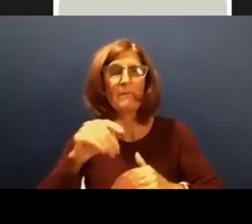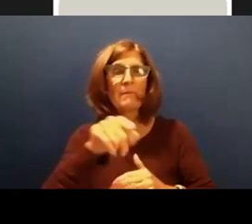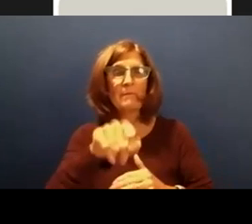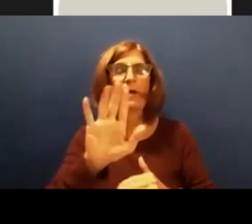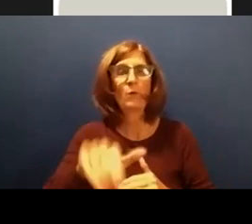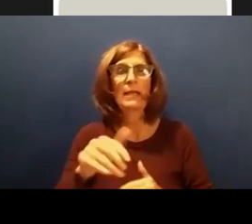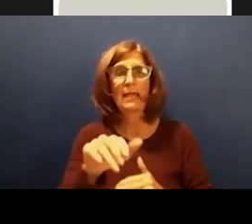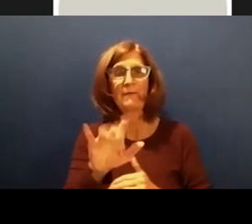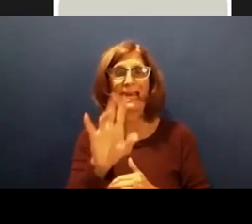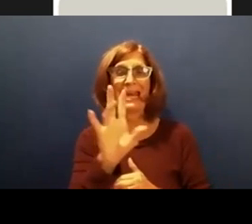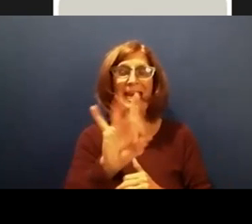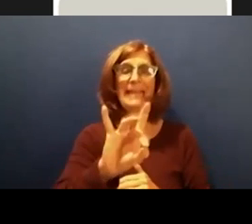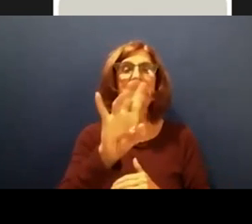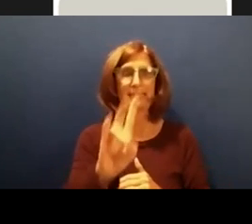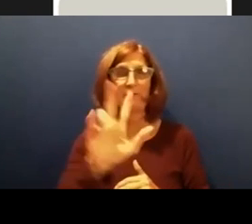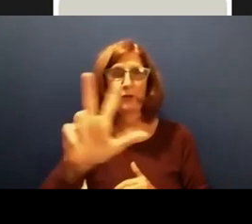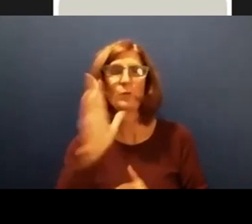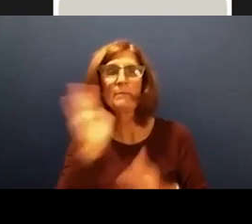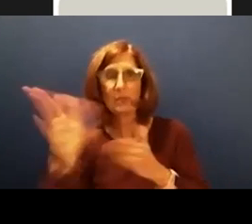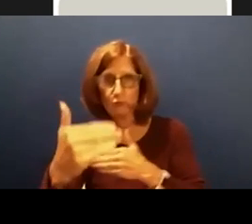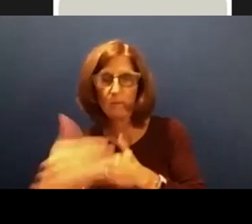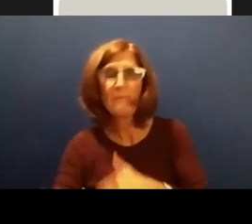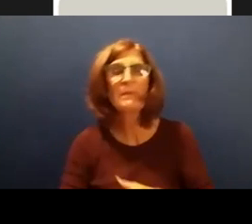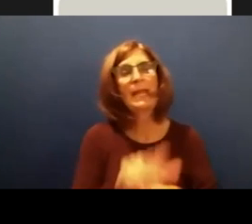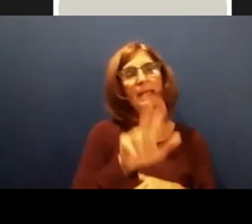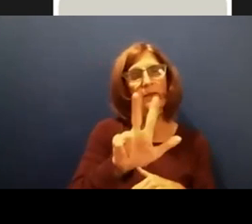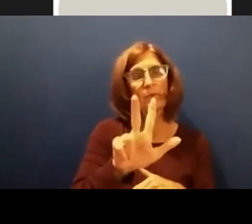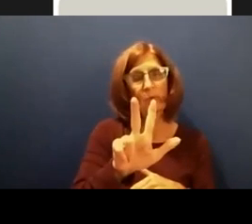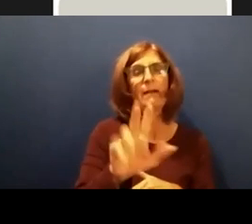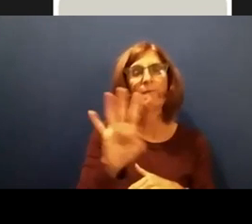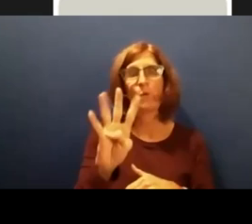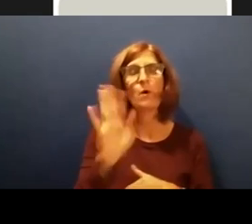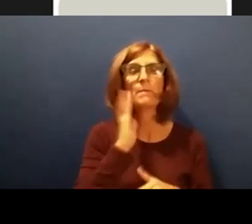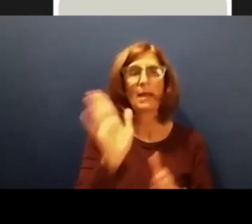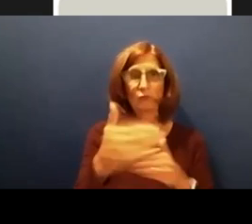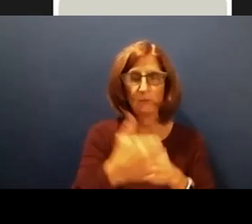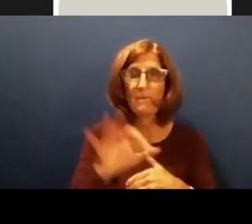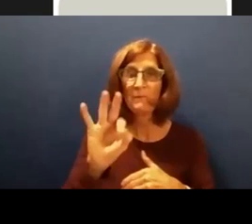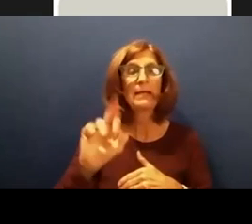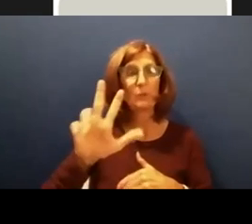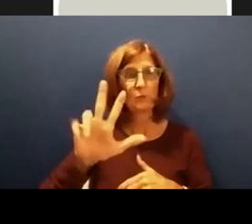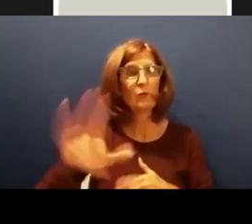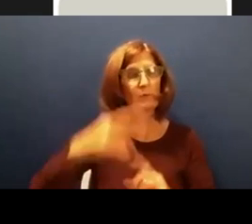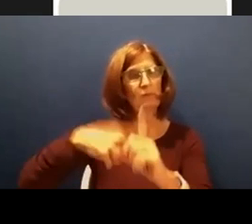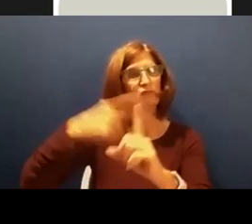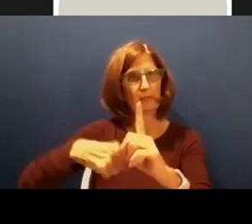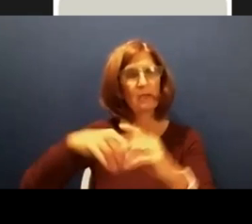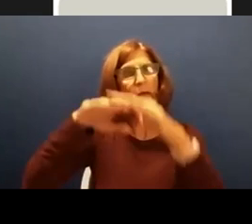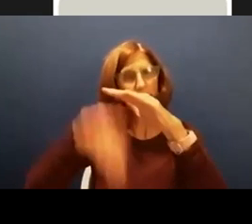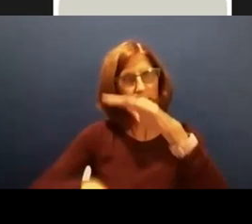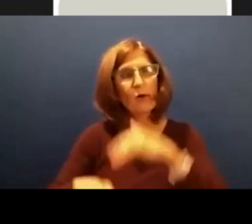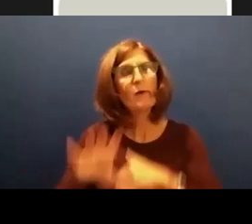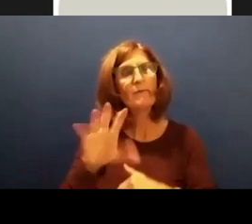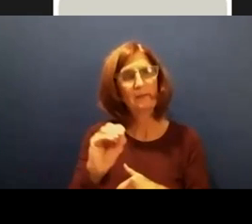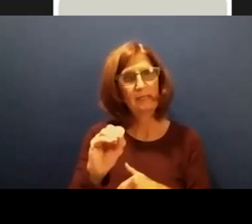87 three-bedroom units and 34 bedroom units. 93 units will be rented to households at or below 50% area